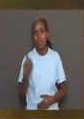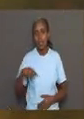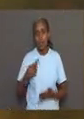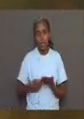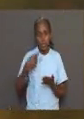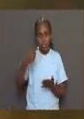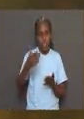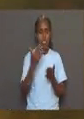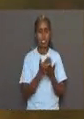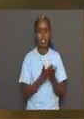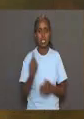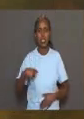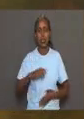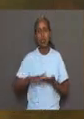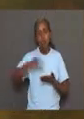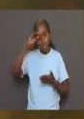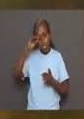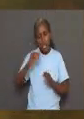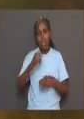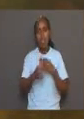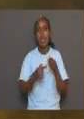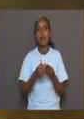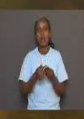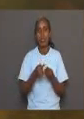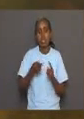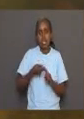In our next lesson, we will learn